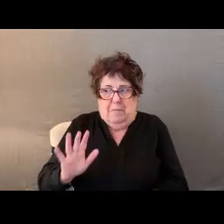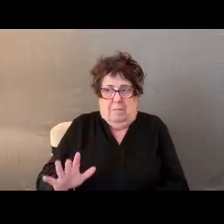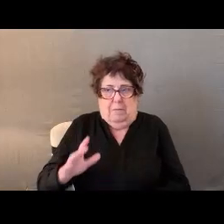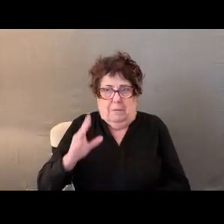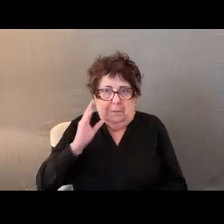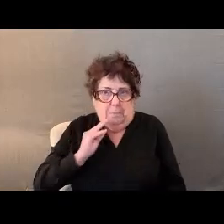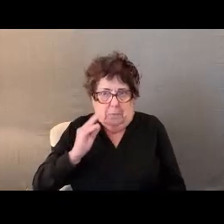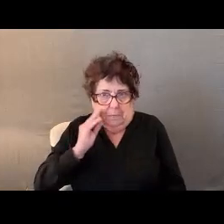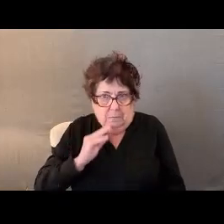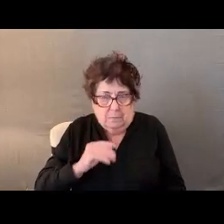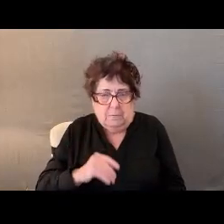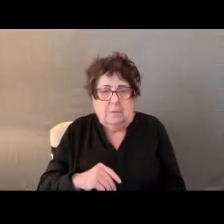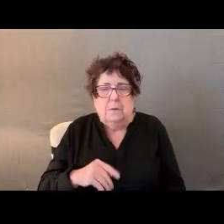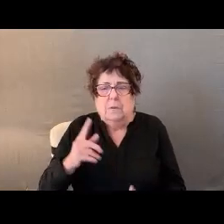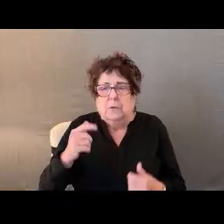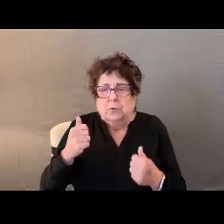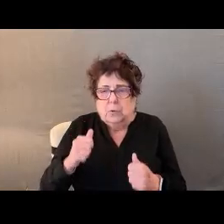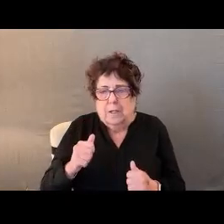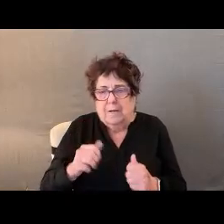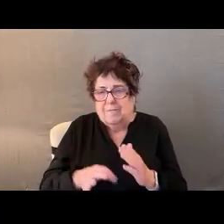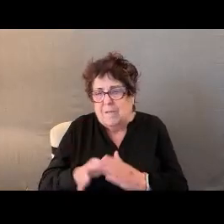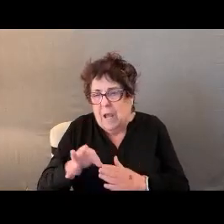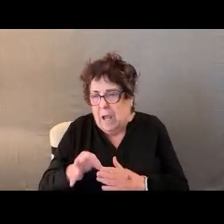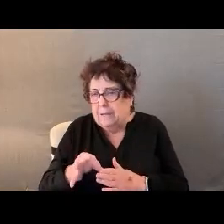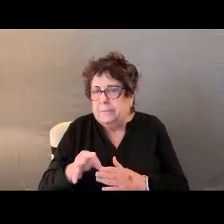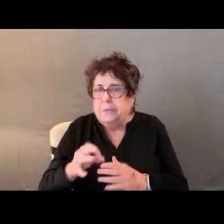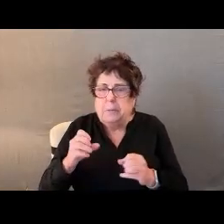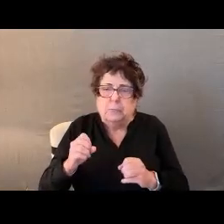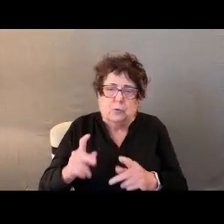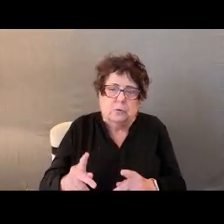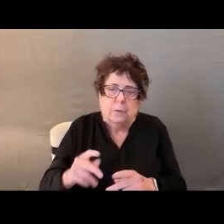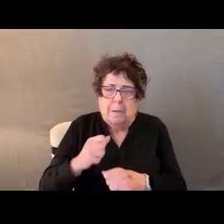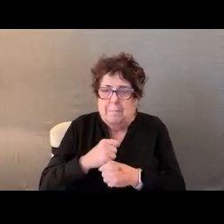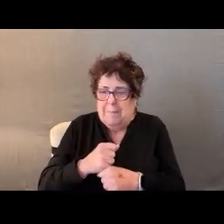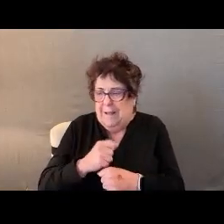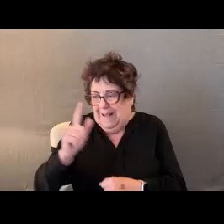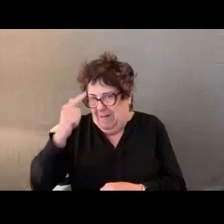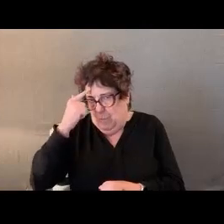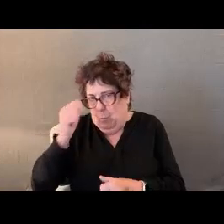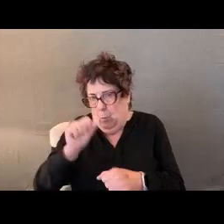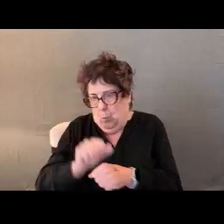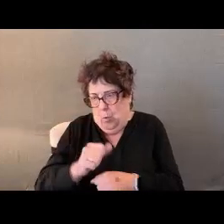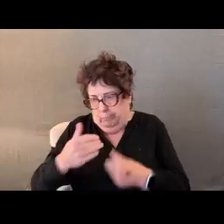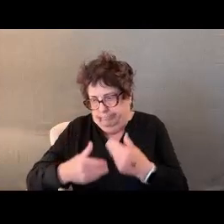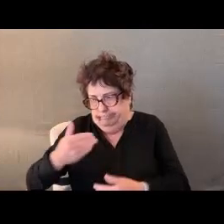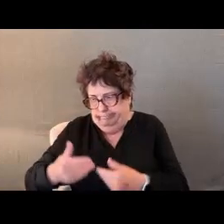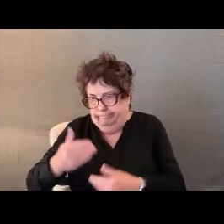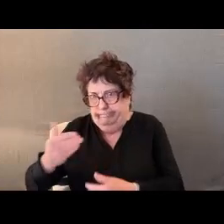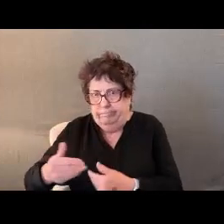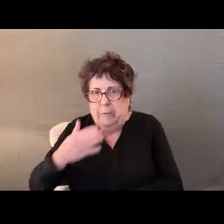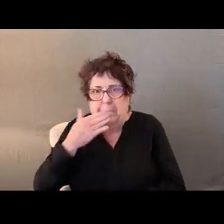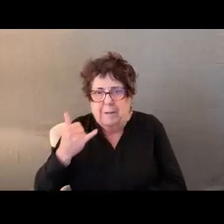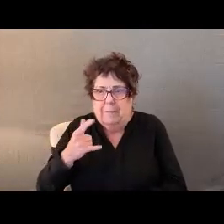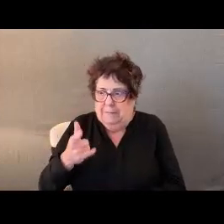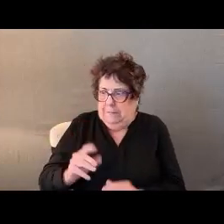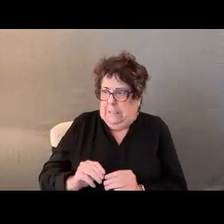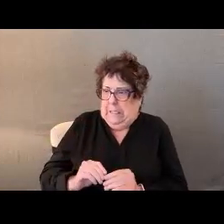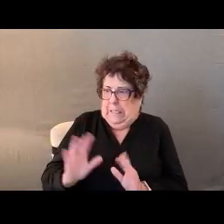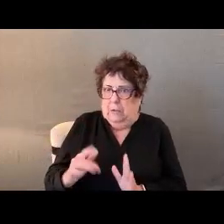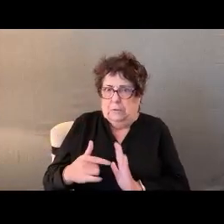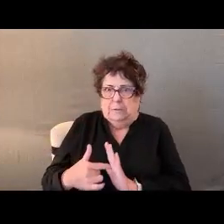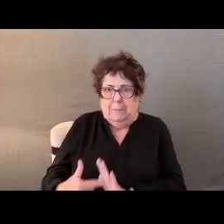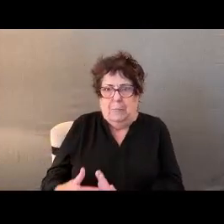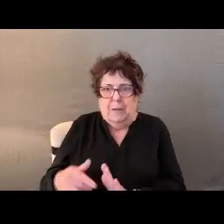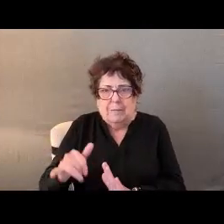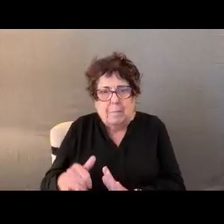make government work better. I think this is a clear example of helping government work better by making sure that people can access the services